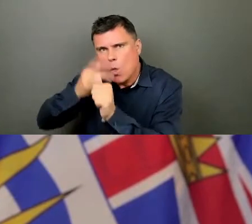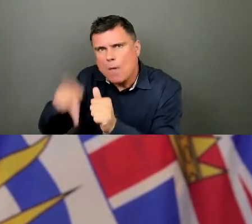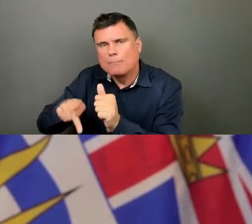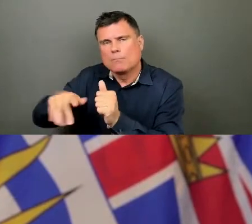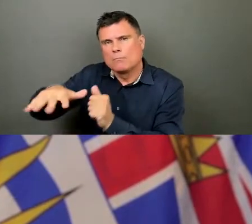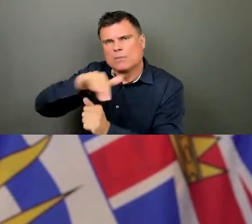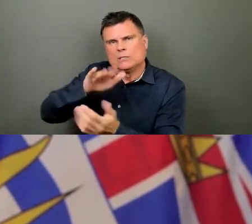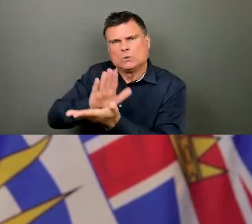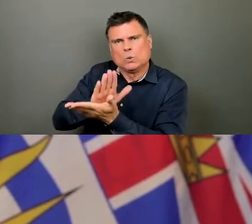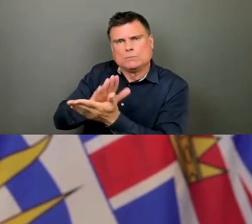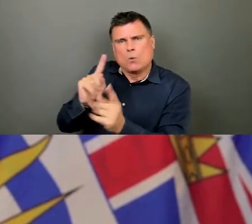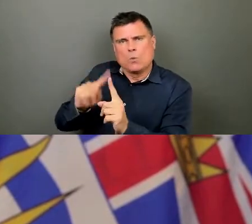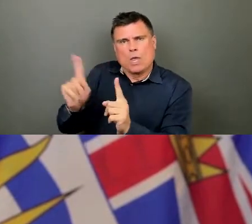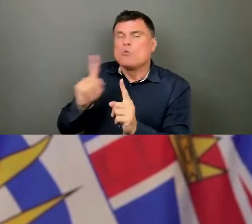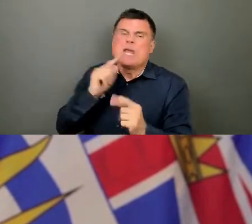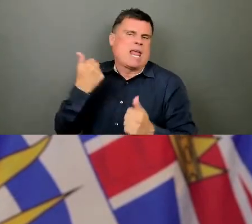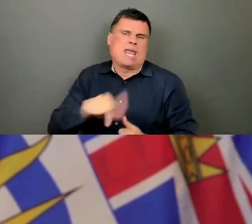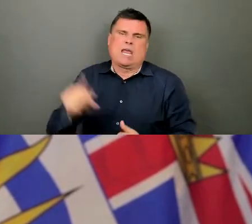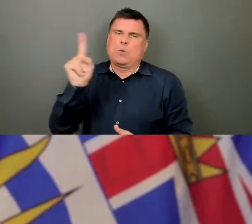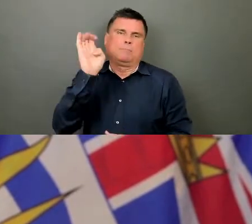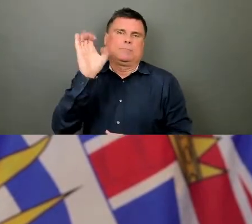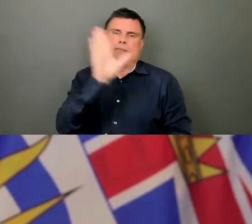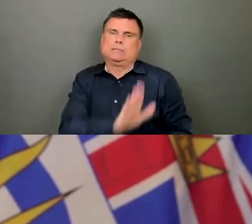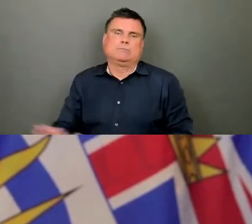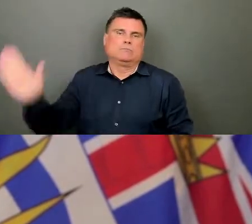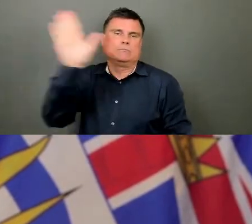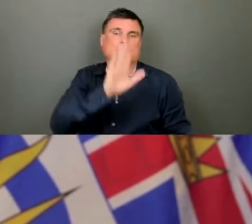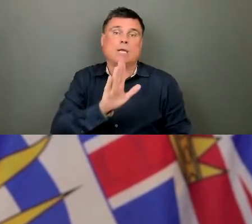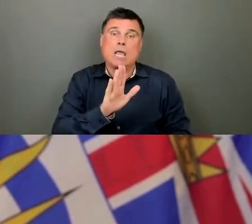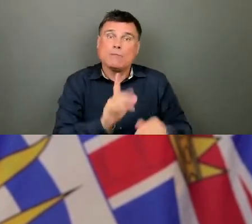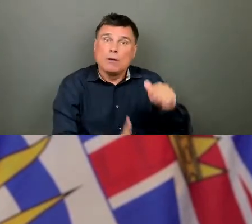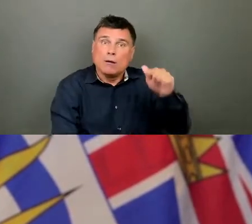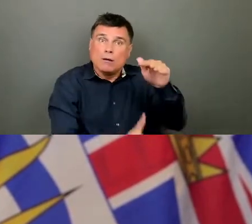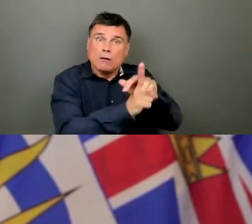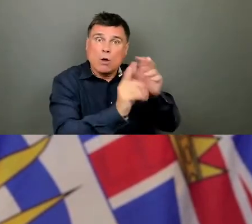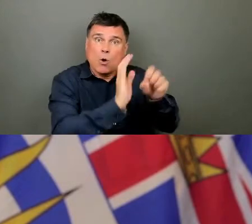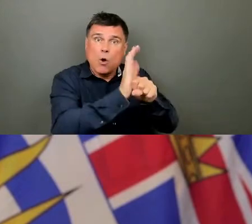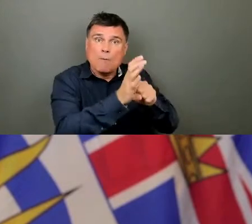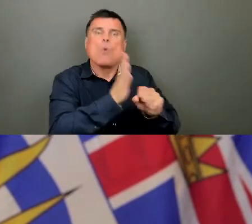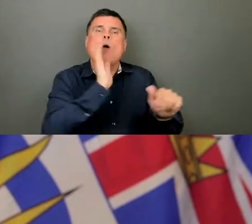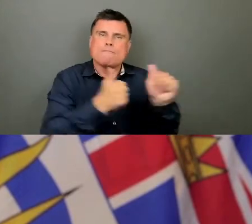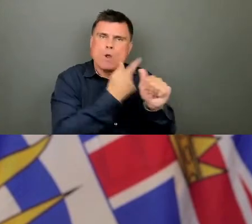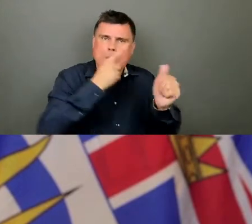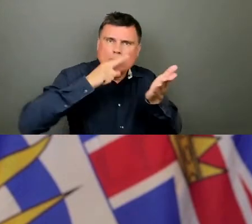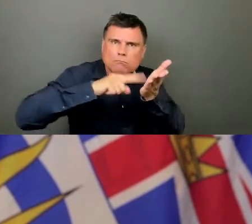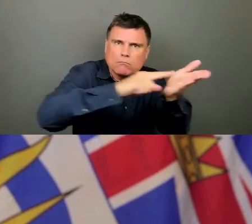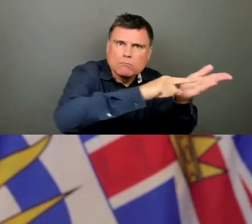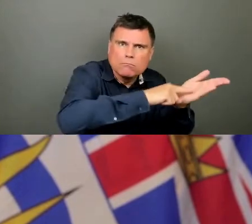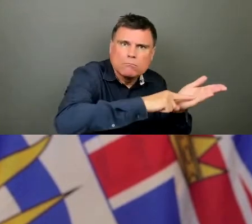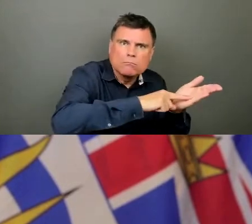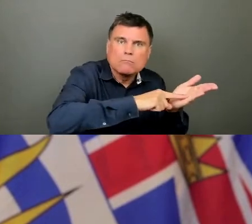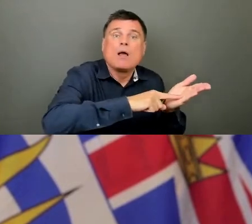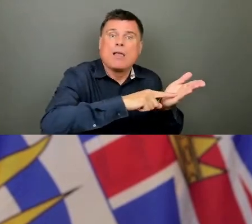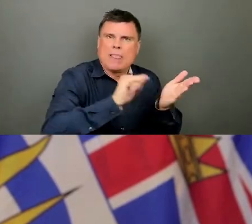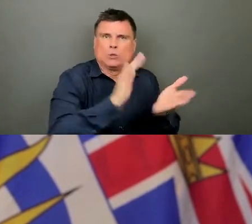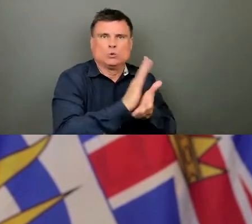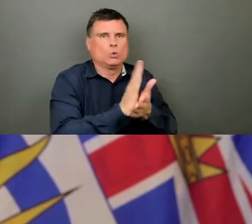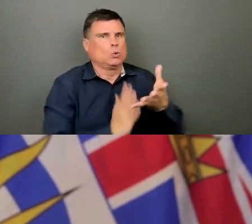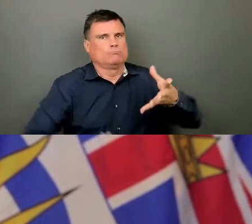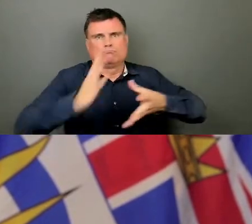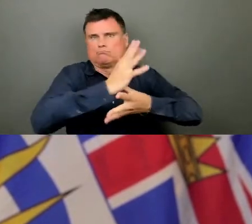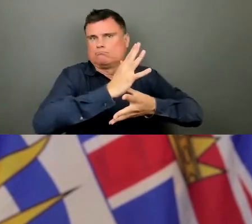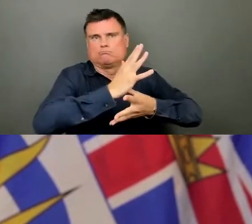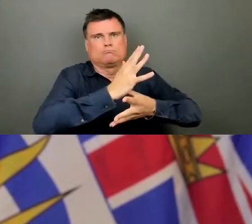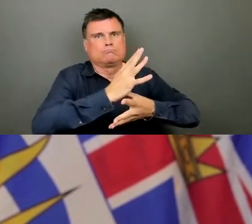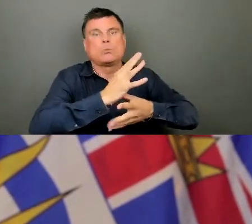we're following up on all of the cases, but schools are absolutely a priority. We've been rehiring over the past few months some